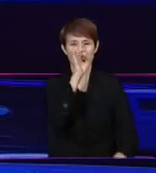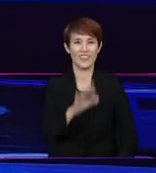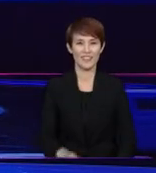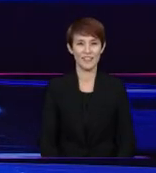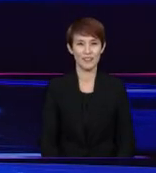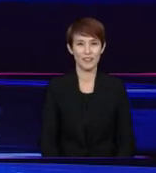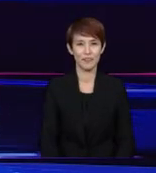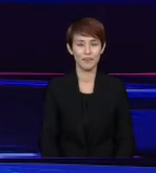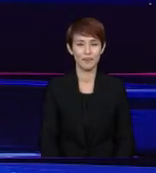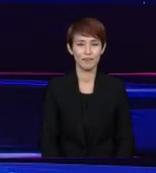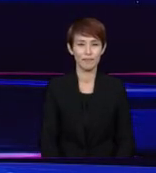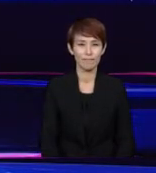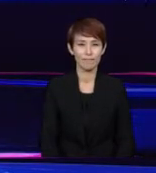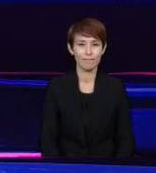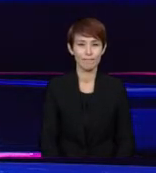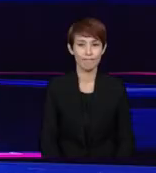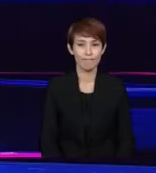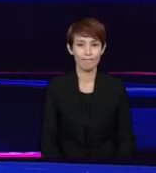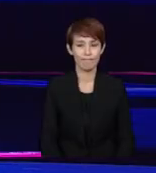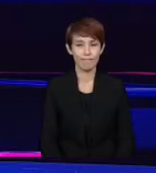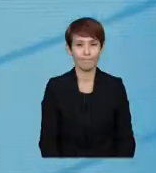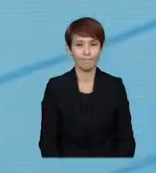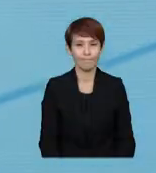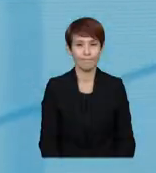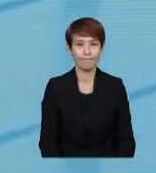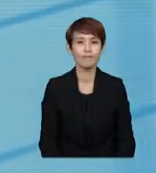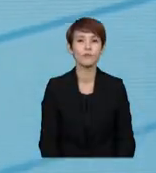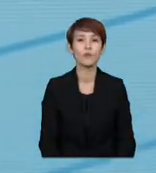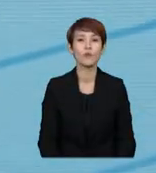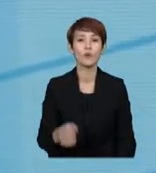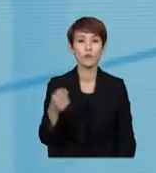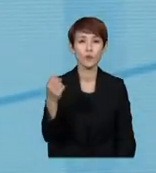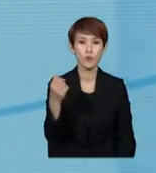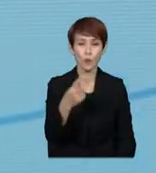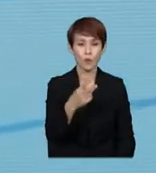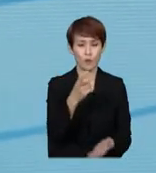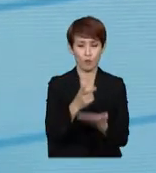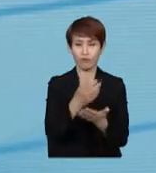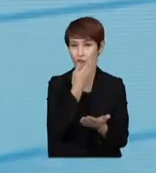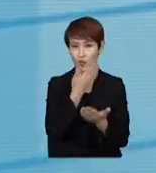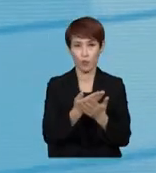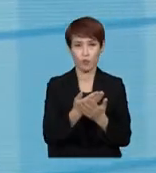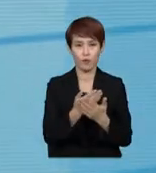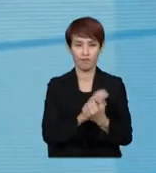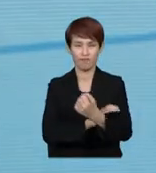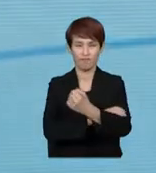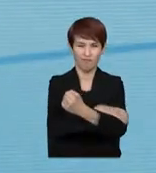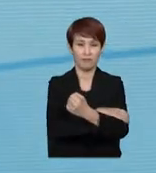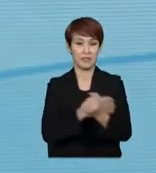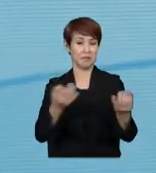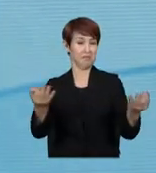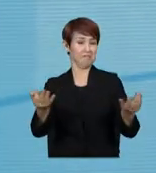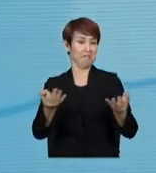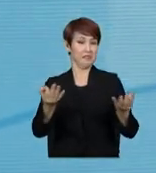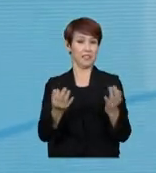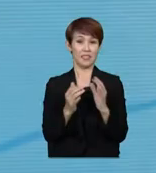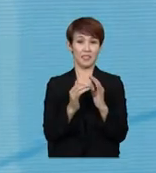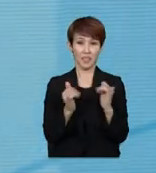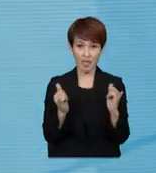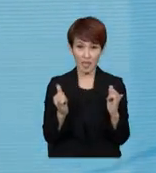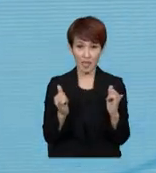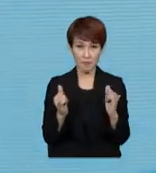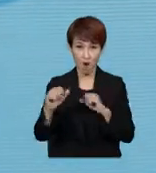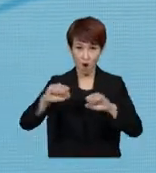what, in my opinion, authoritarian populists always end up doing, which is to say, they